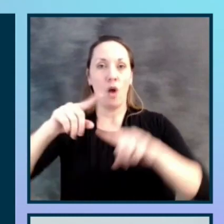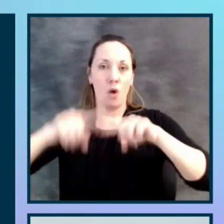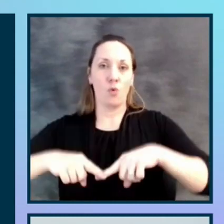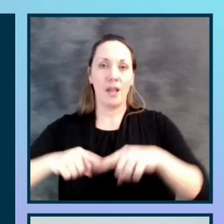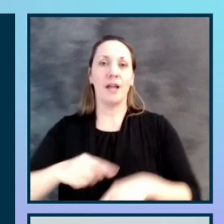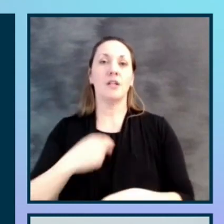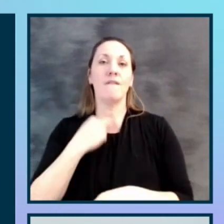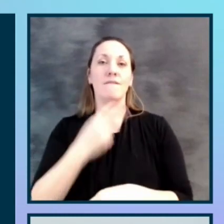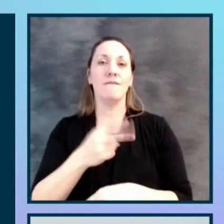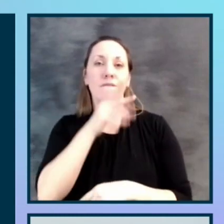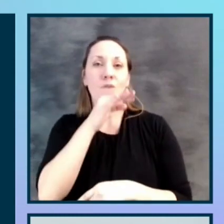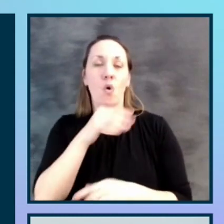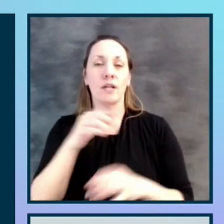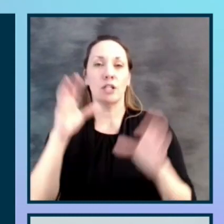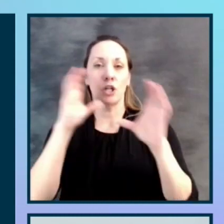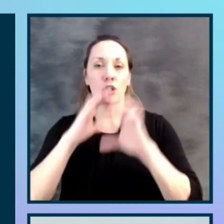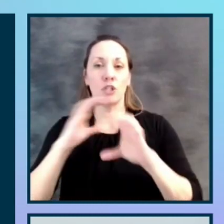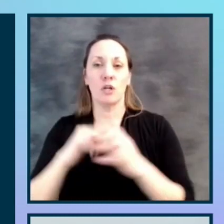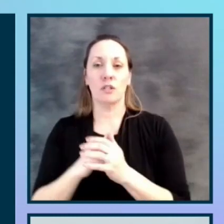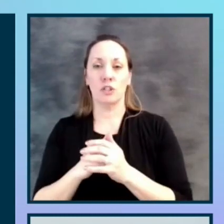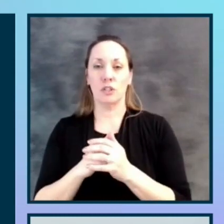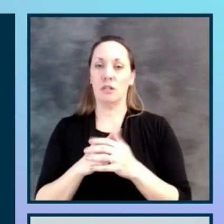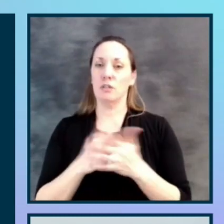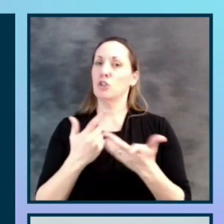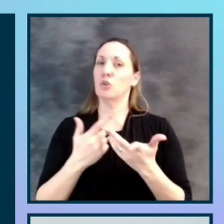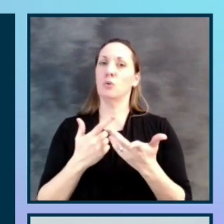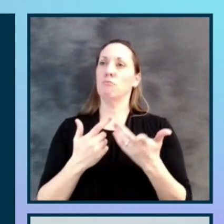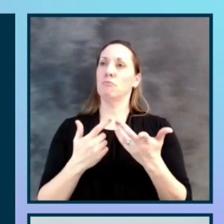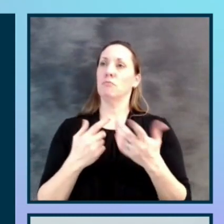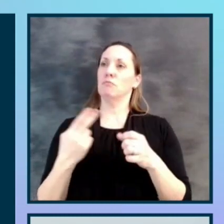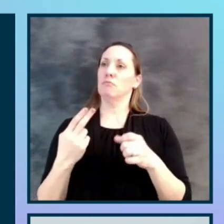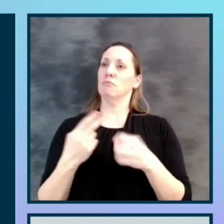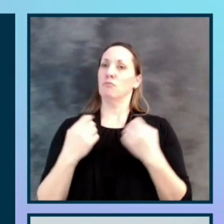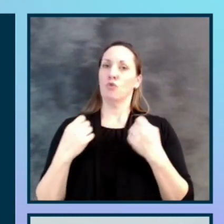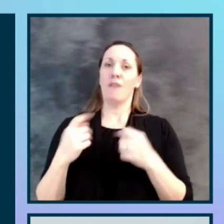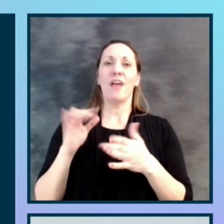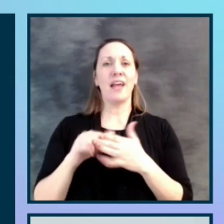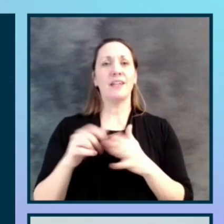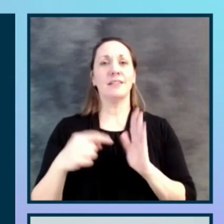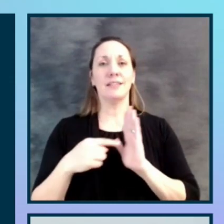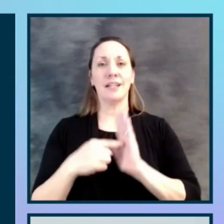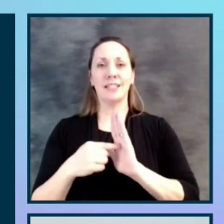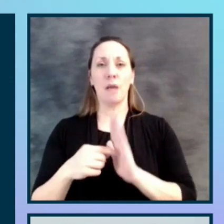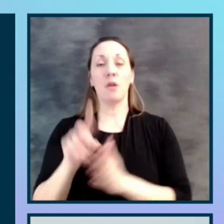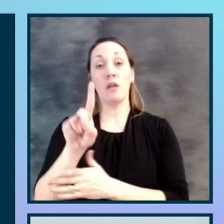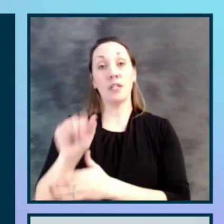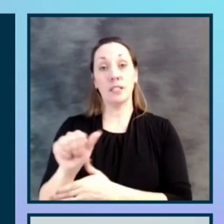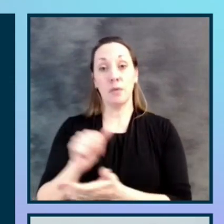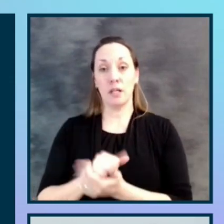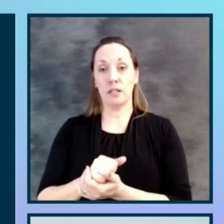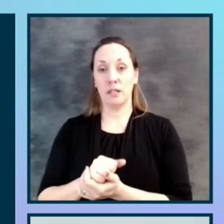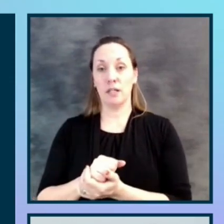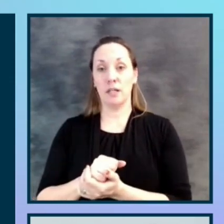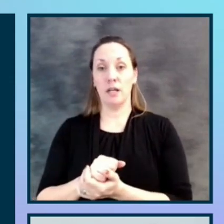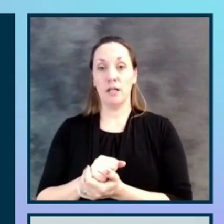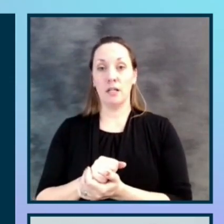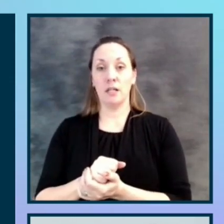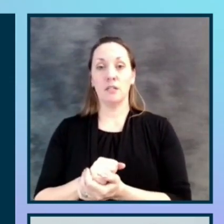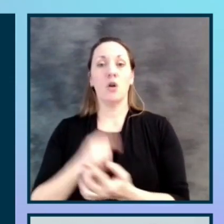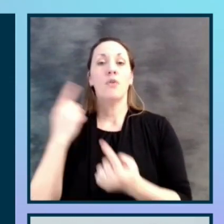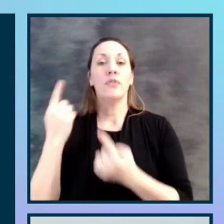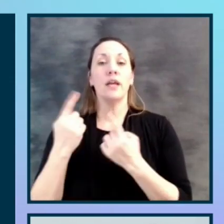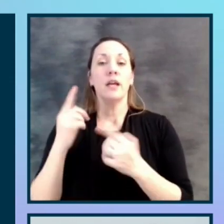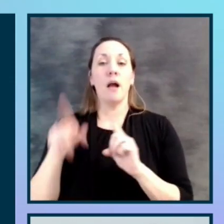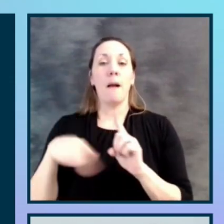to complete an activity while on the go. And this is an example of a situational disability. So thinking about